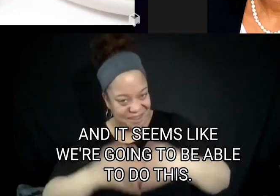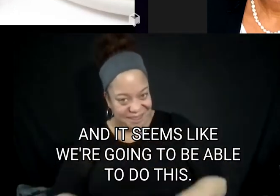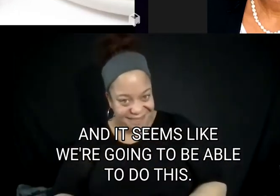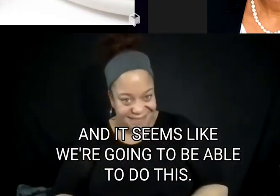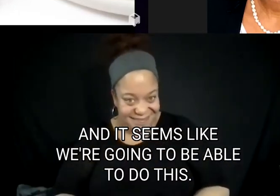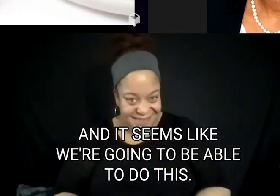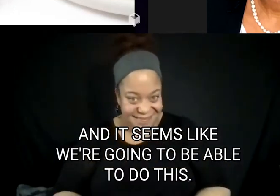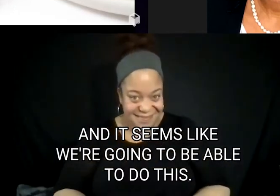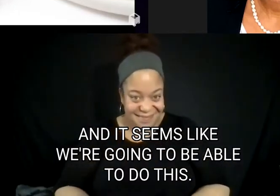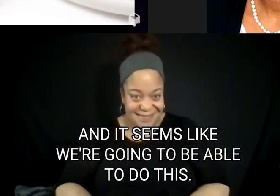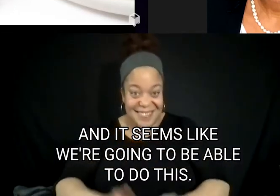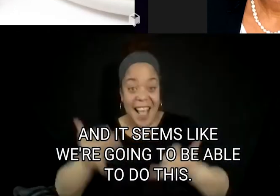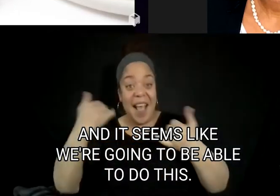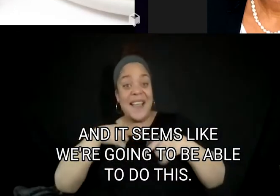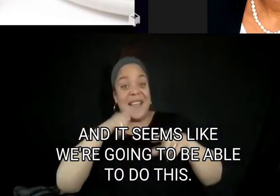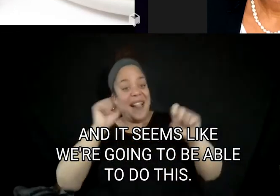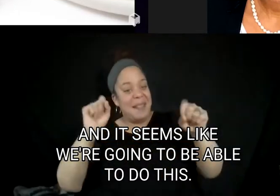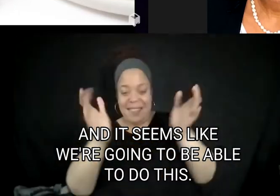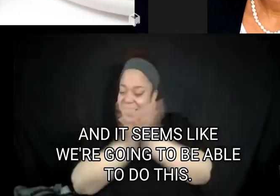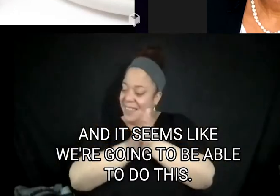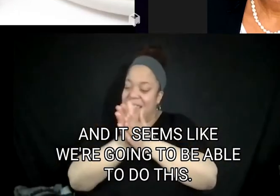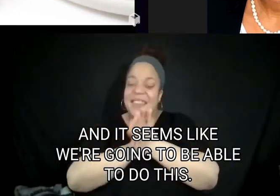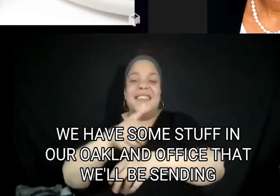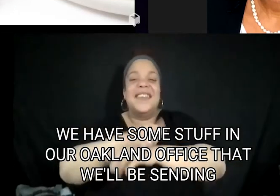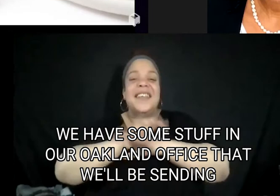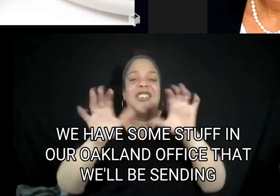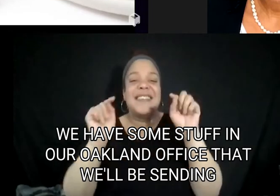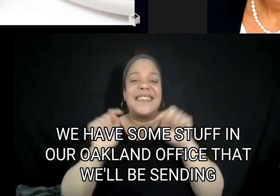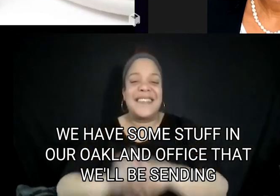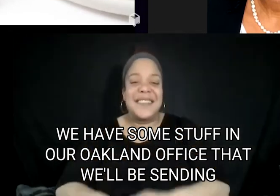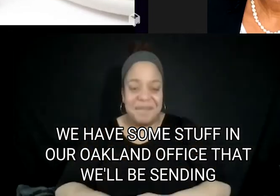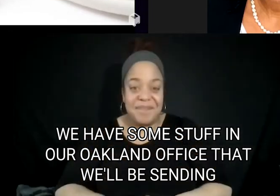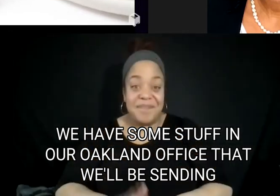to you, including incredible books and maybe some swag.